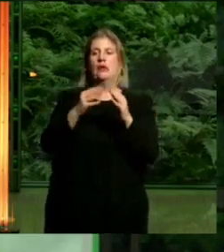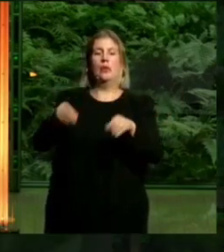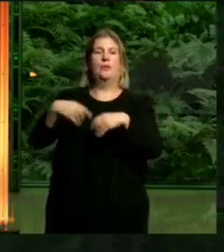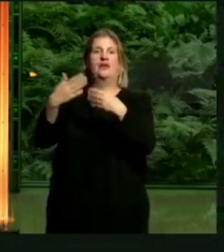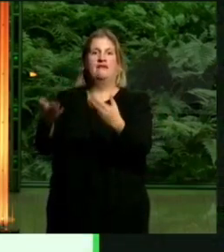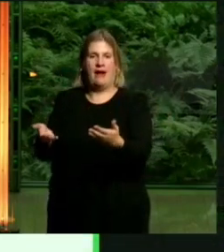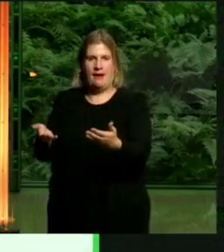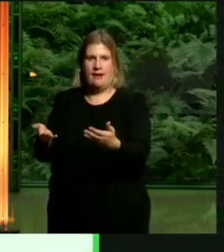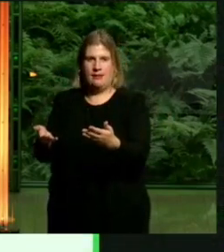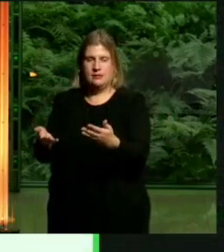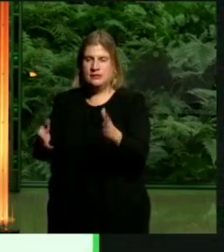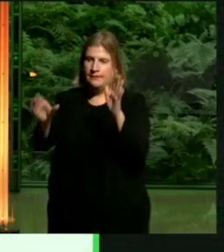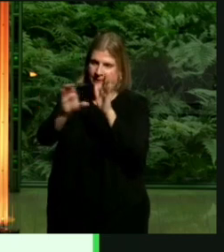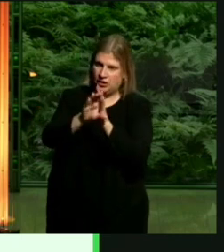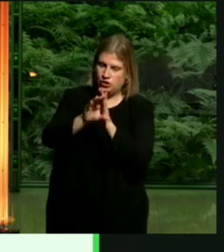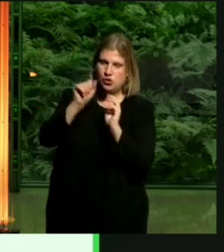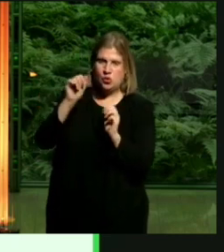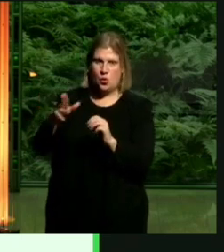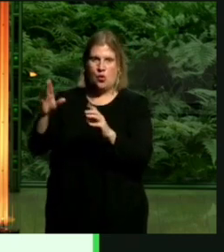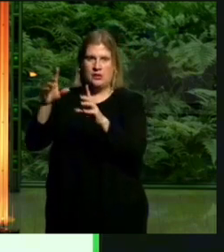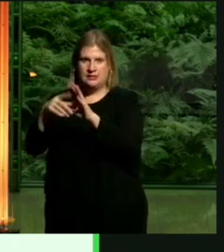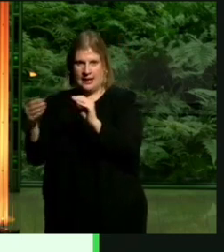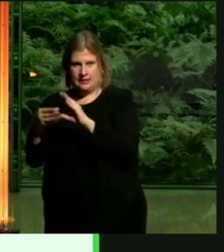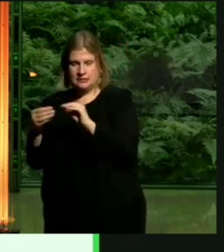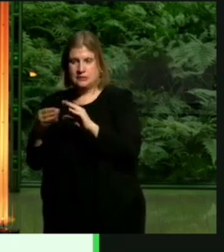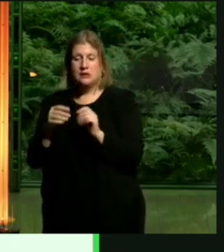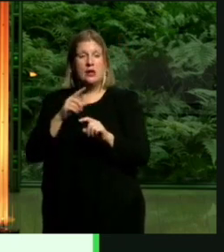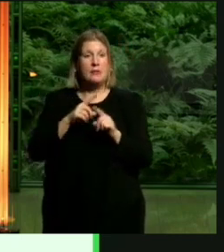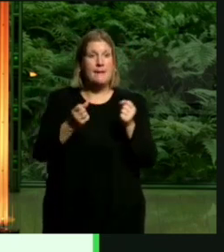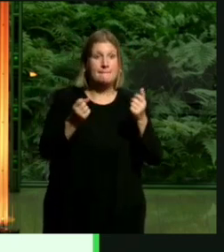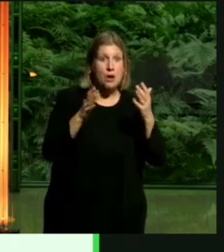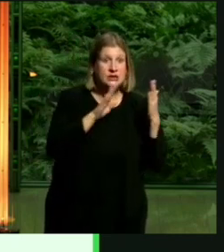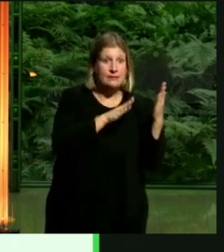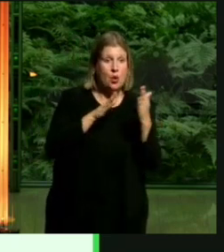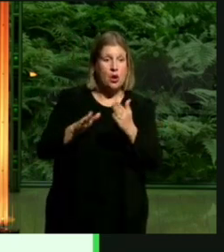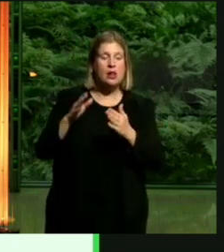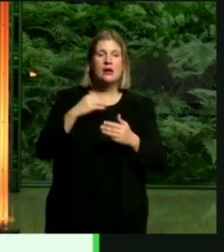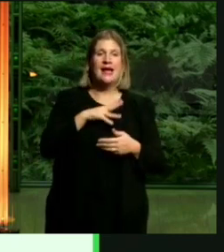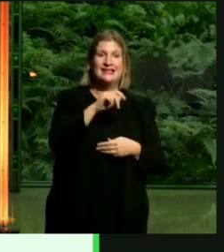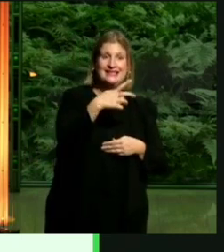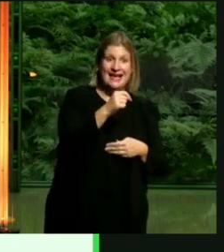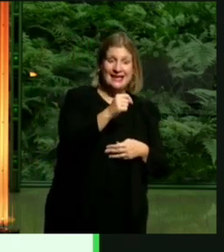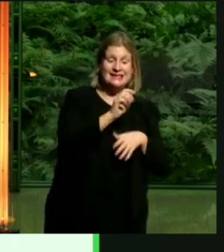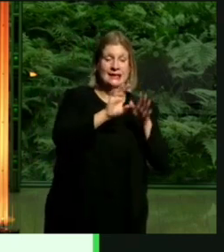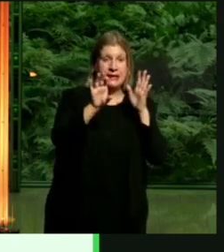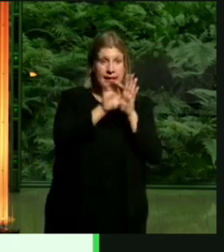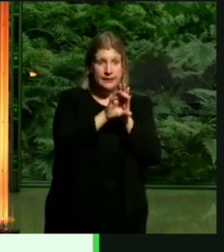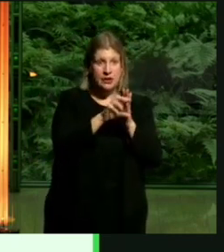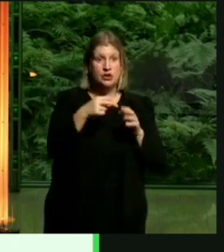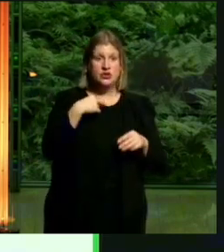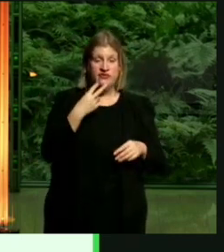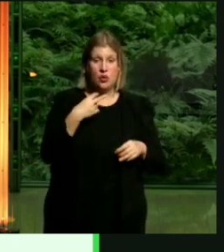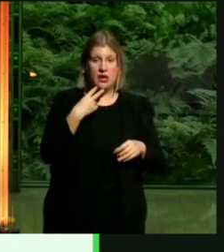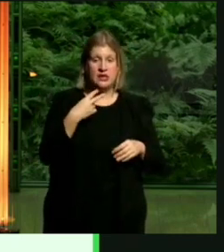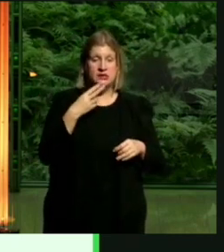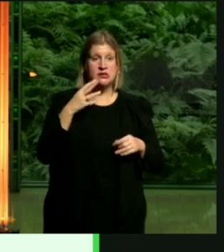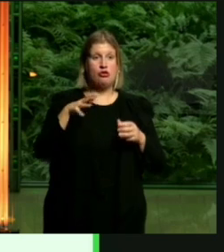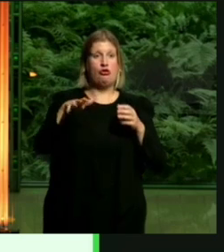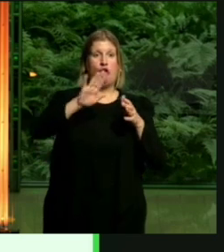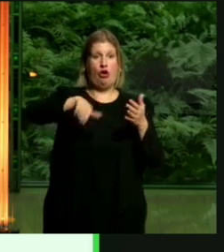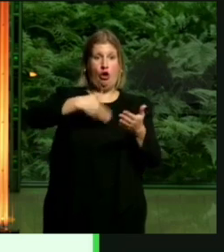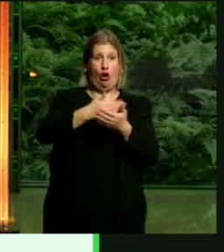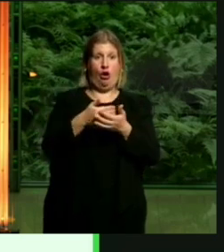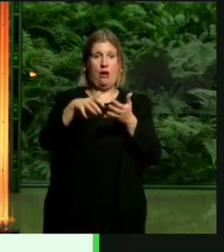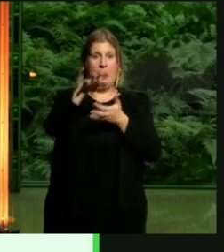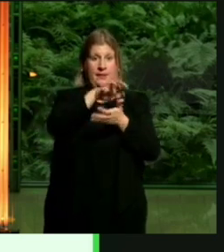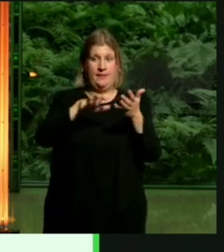model is. But multimodal is you could give it text, image, combination of text, image, and voice, and it can then convert it into text, image, or